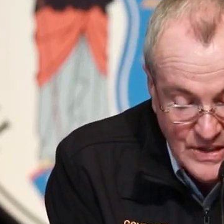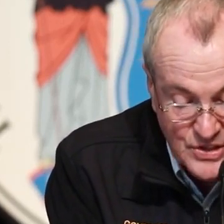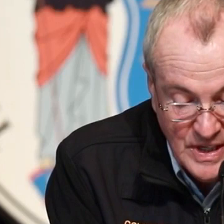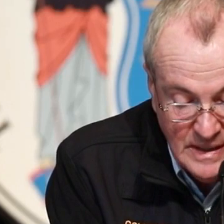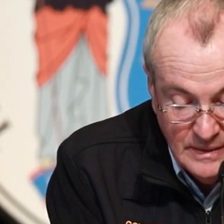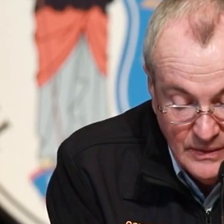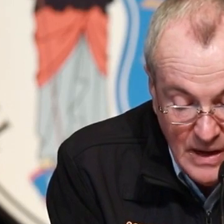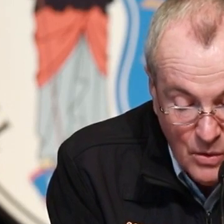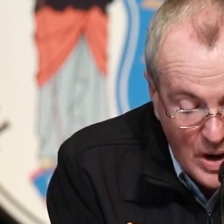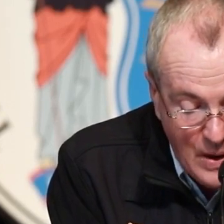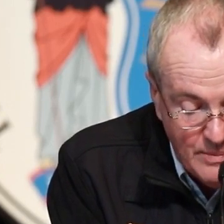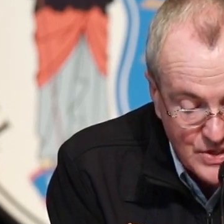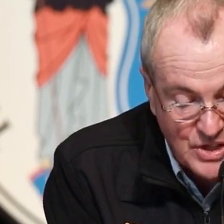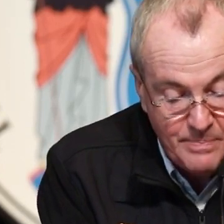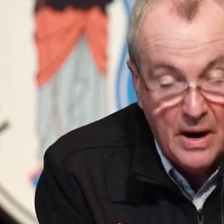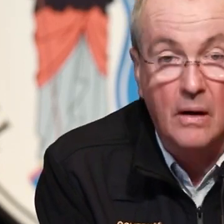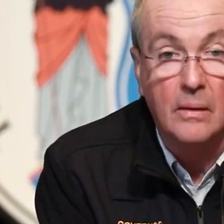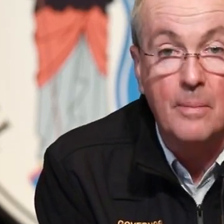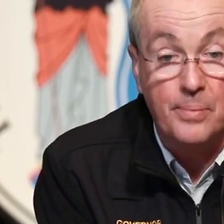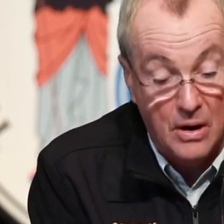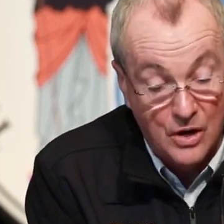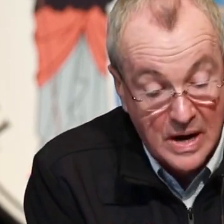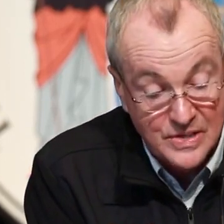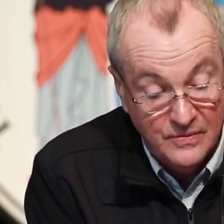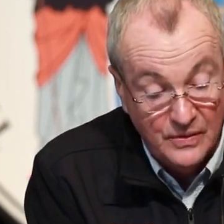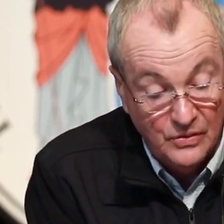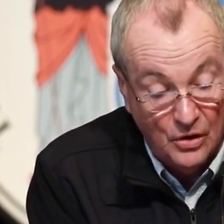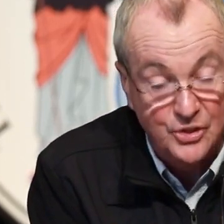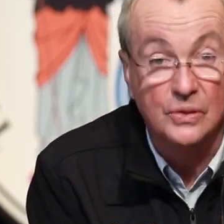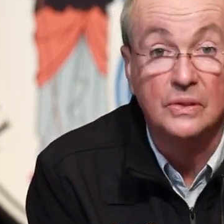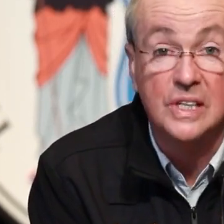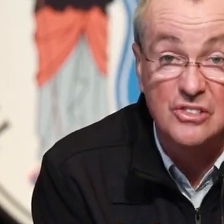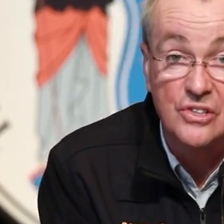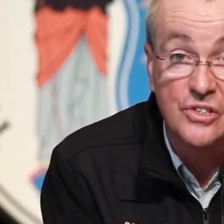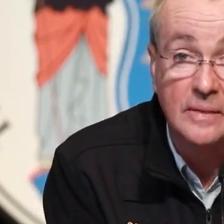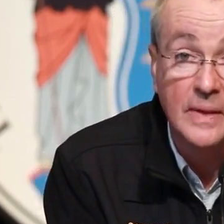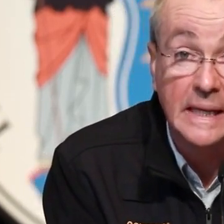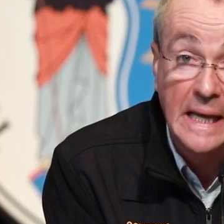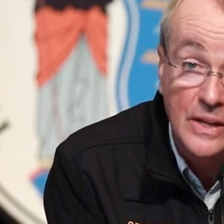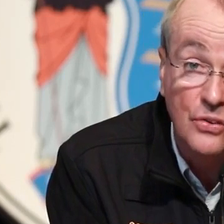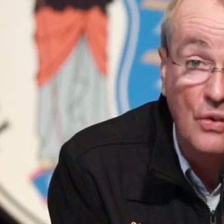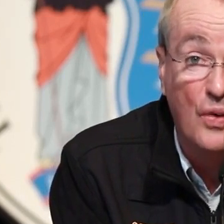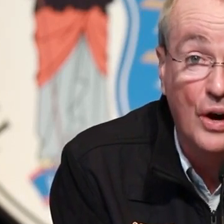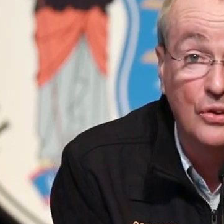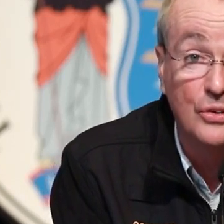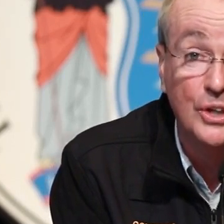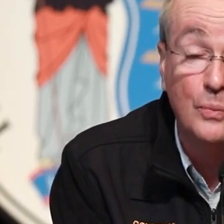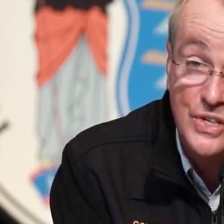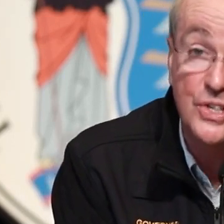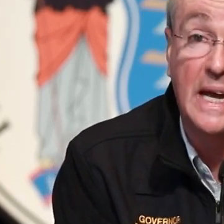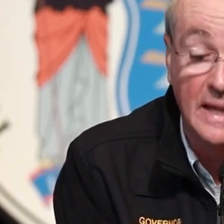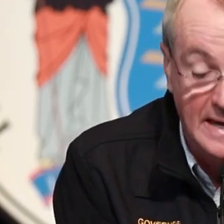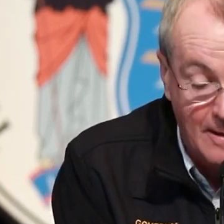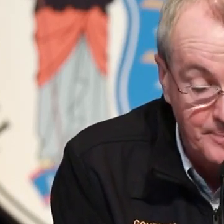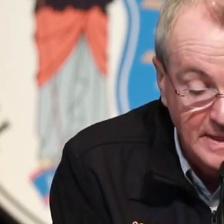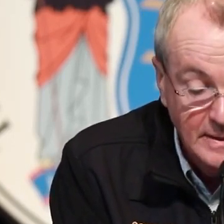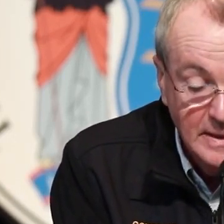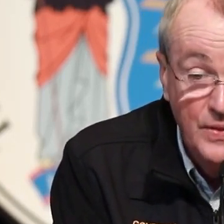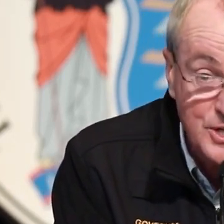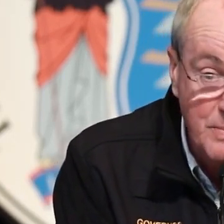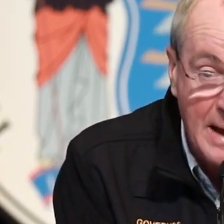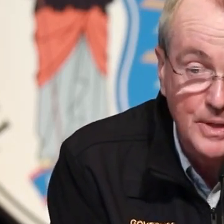we need to see, and they are why we must keep up our aggressive social distancing. And again, so far so good, we just can't let